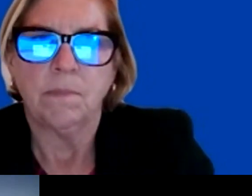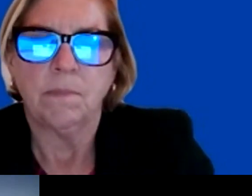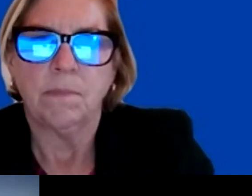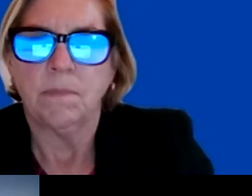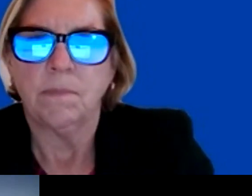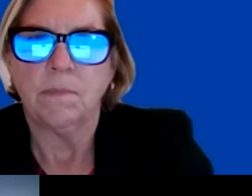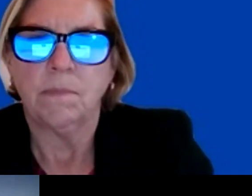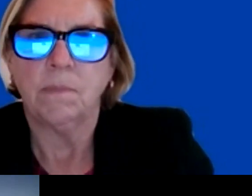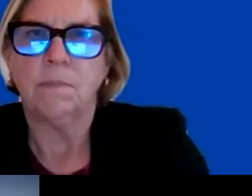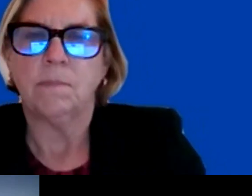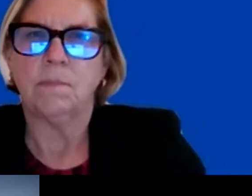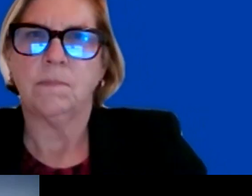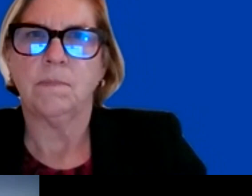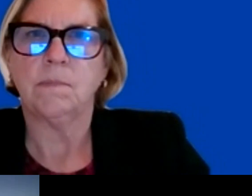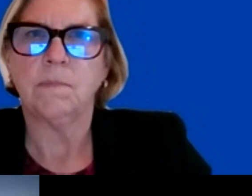Connie.